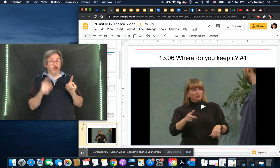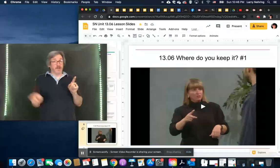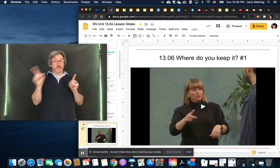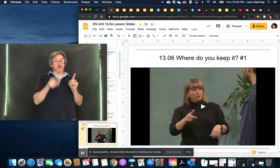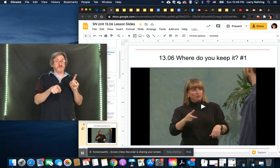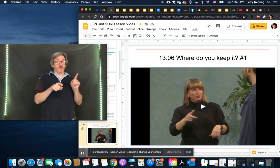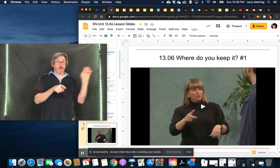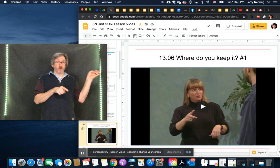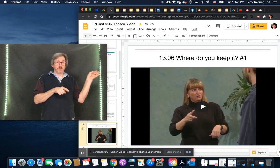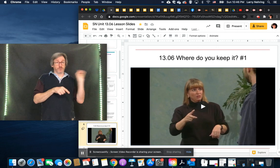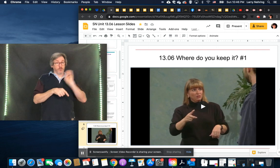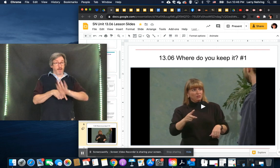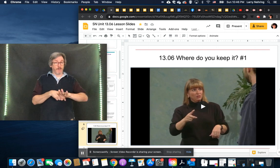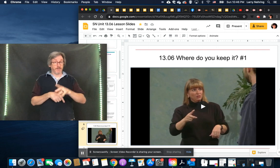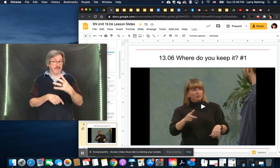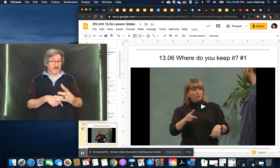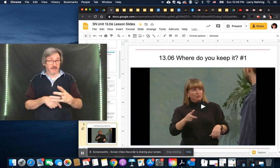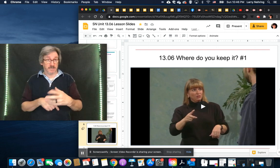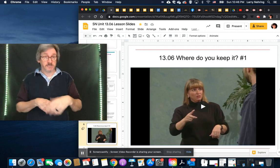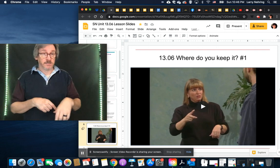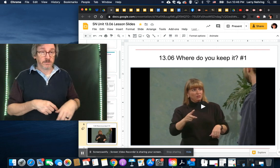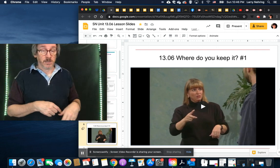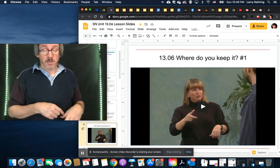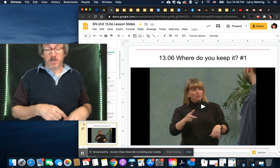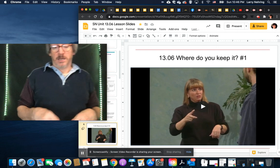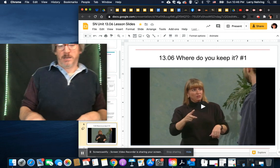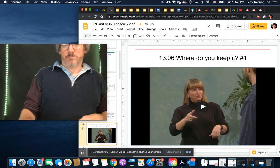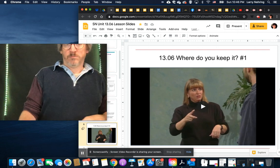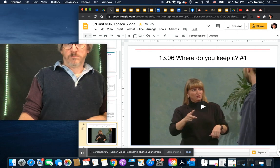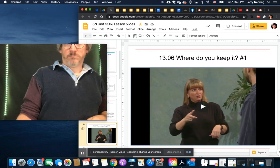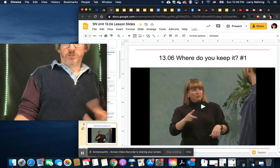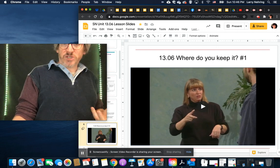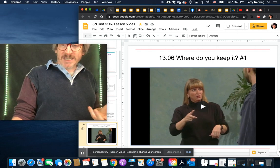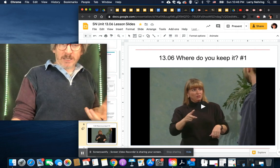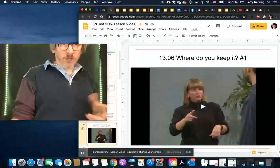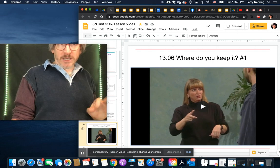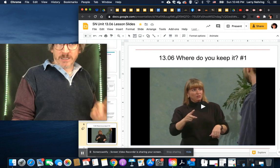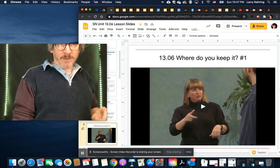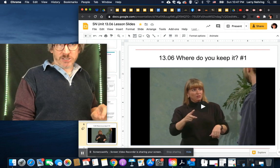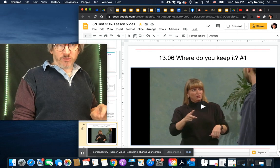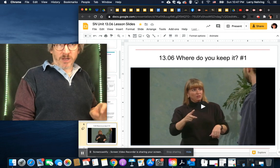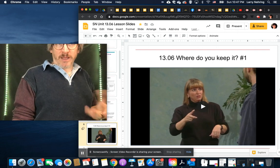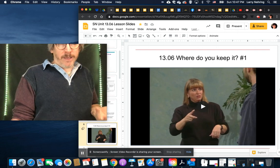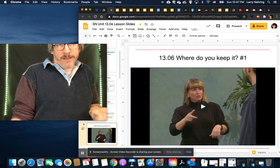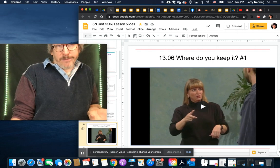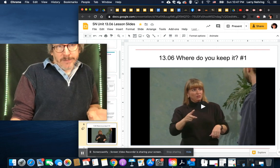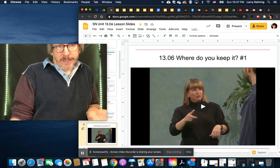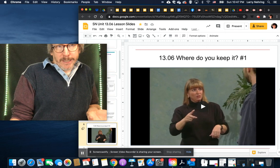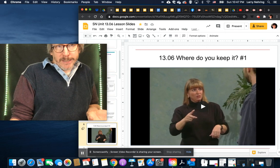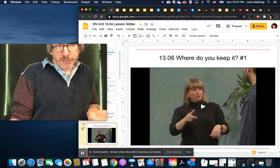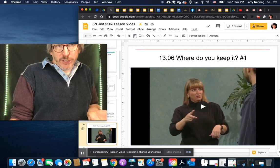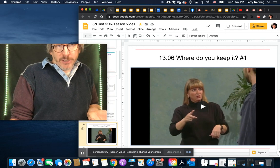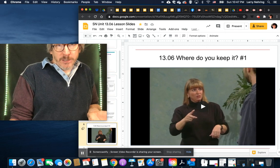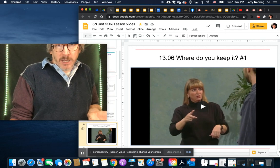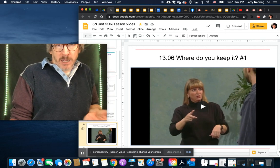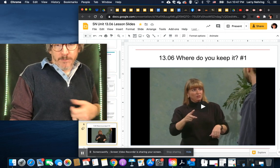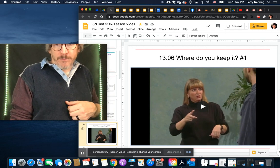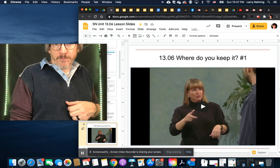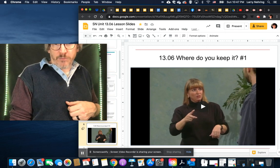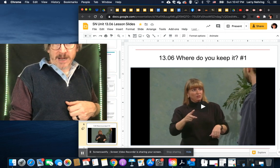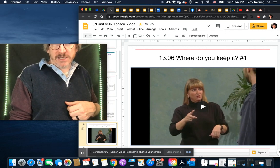So each of those vocab words will pop up in these. So just take a look at them. It really is a